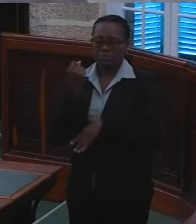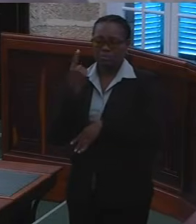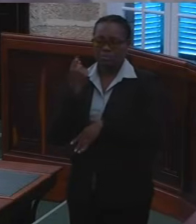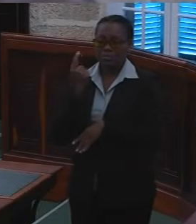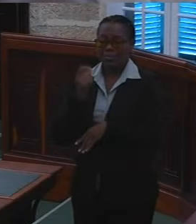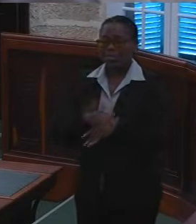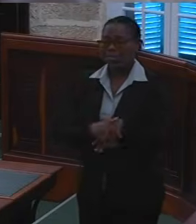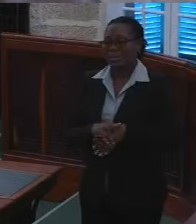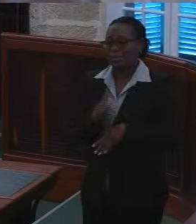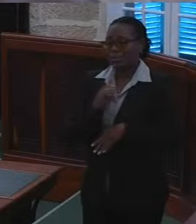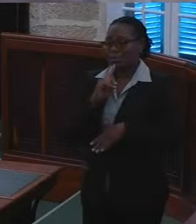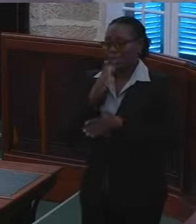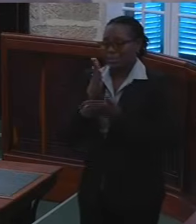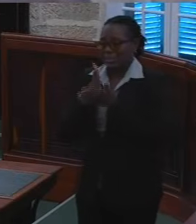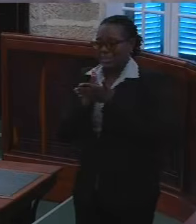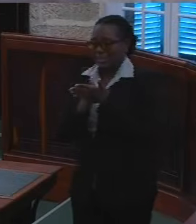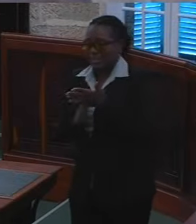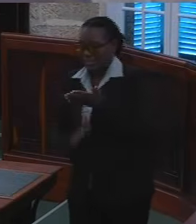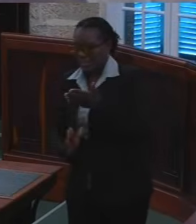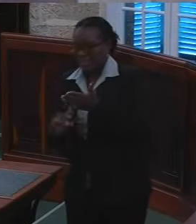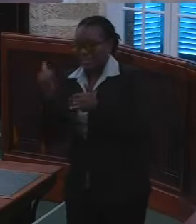the last section. I was